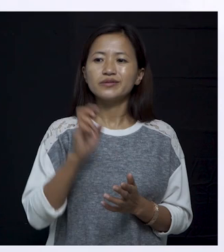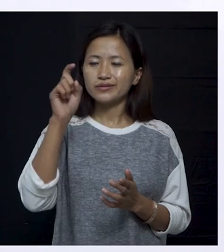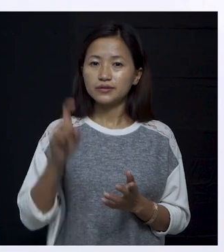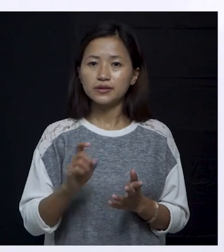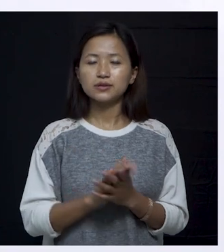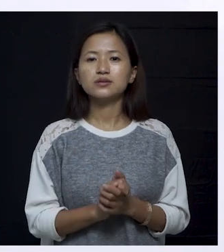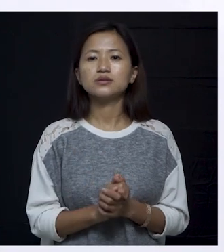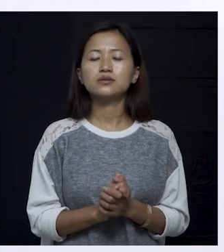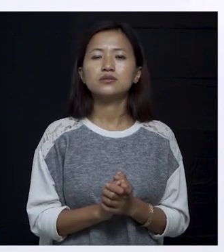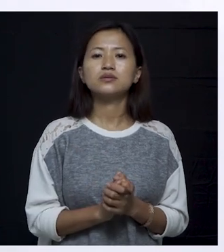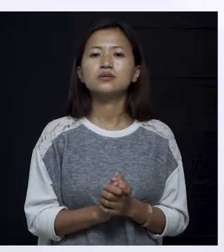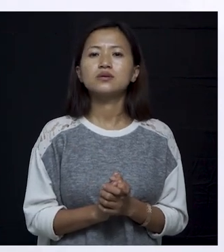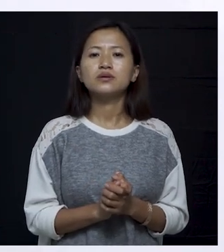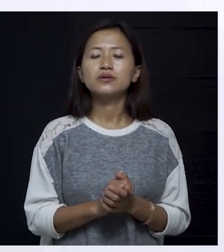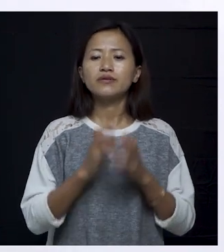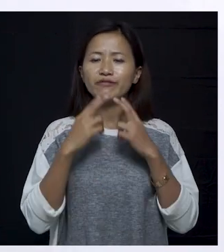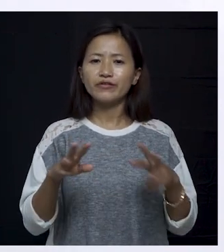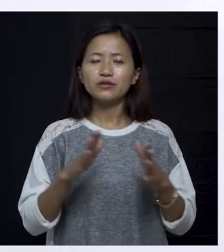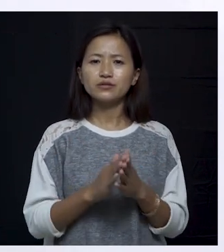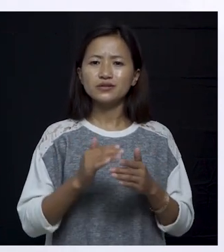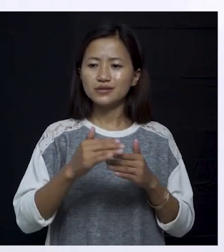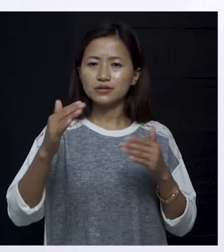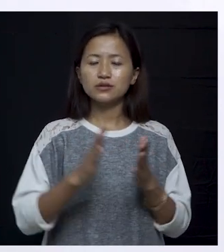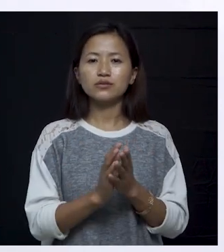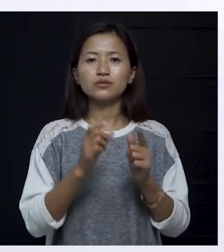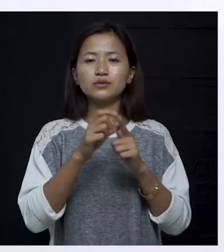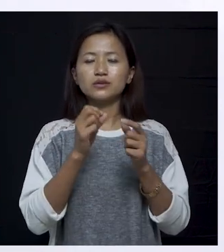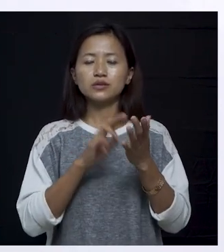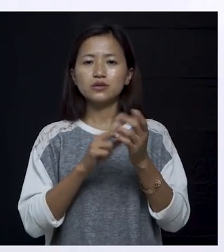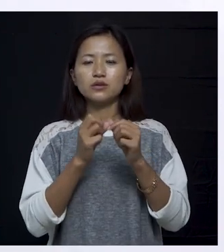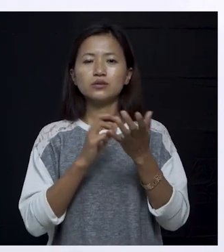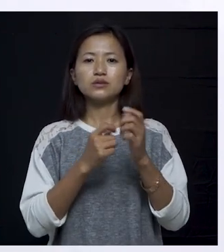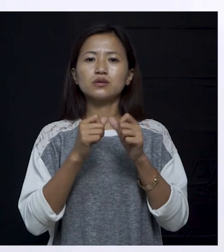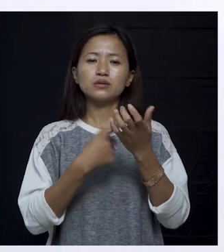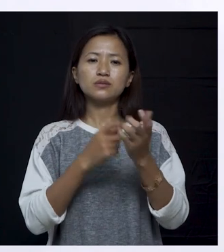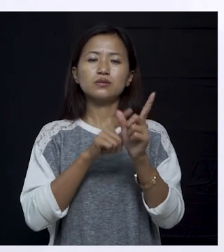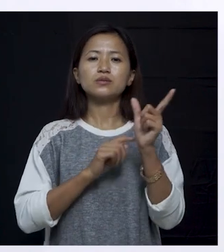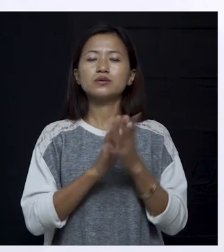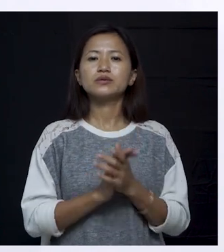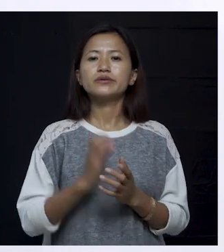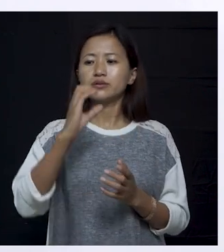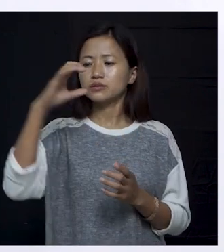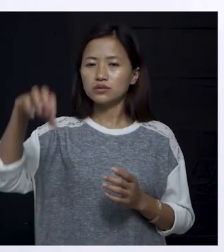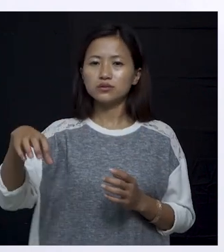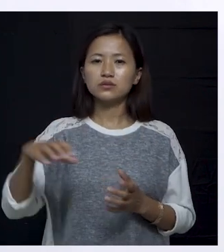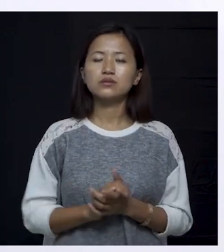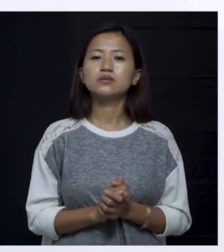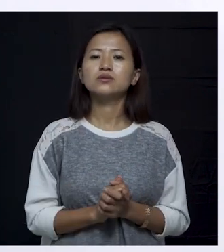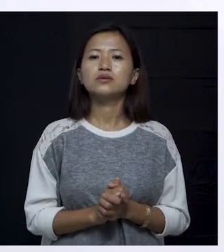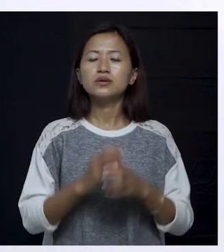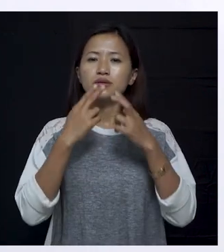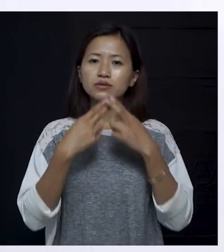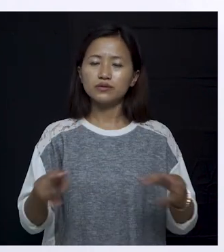necessity because it is the very sustenance of democracy, okay? We are living in a democratic country. So democracy